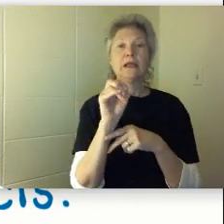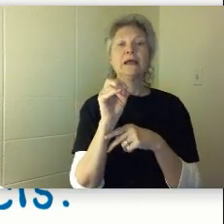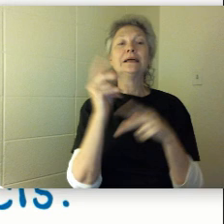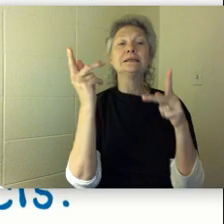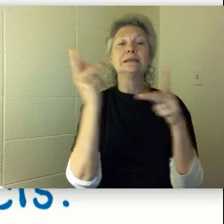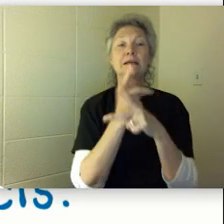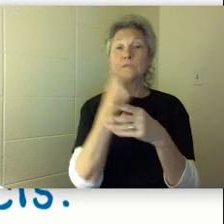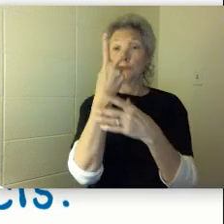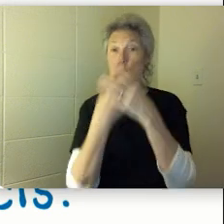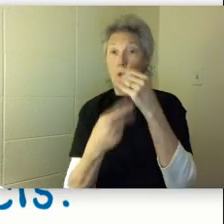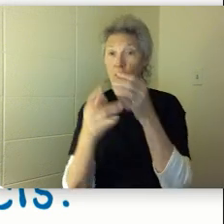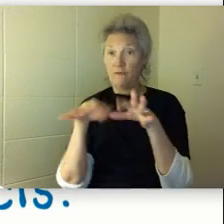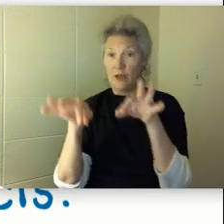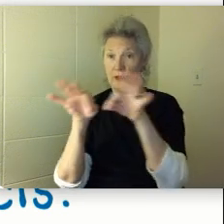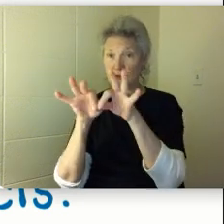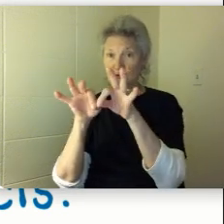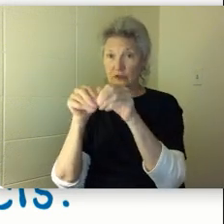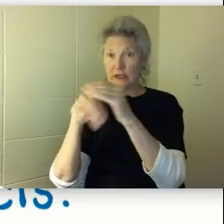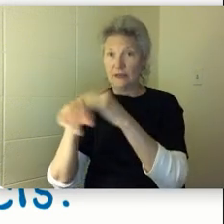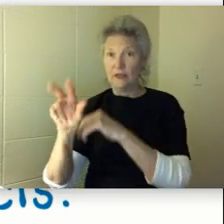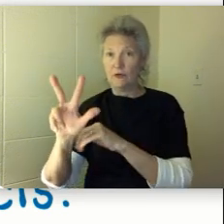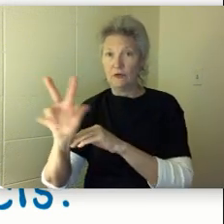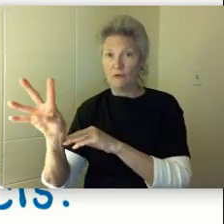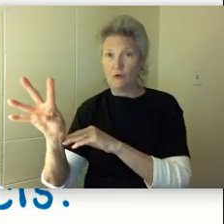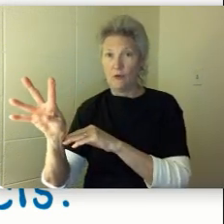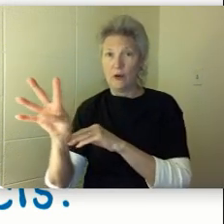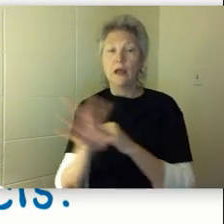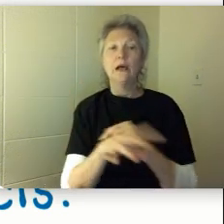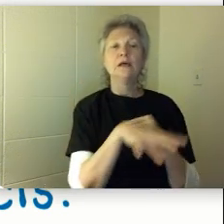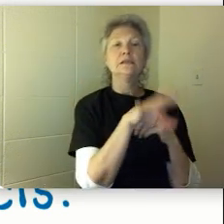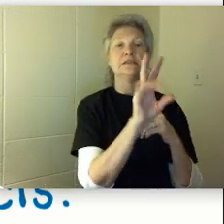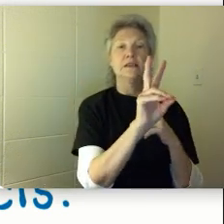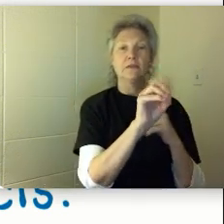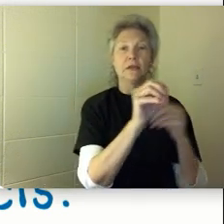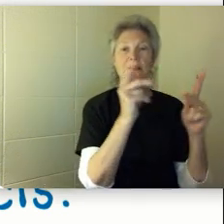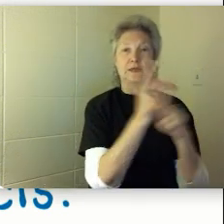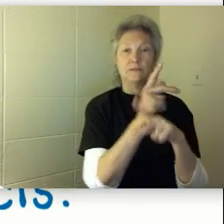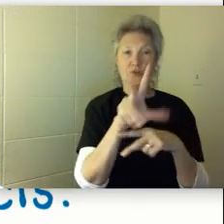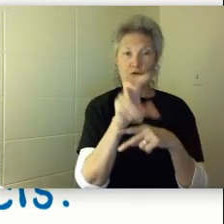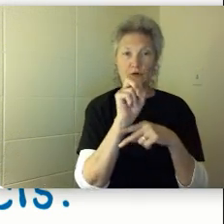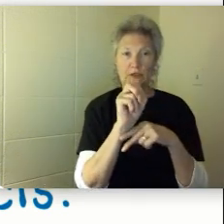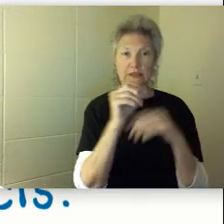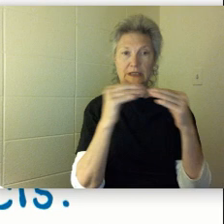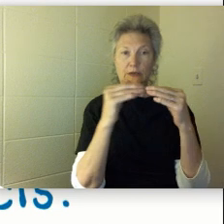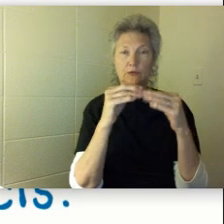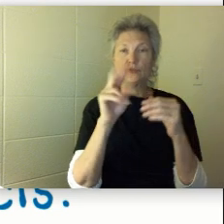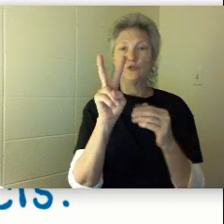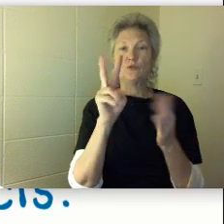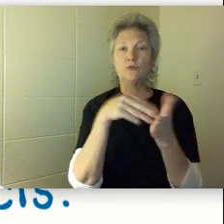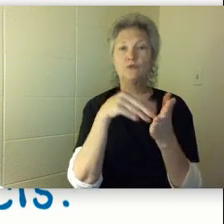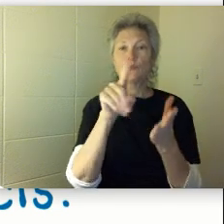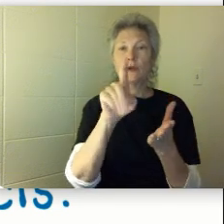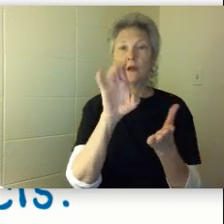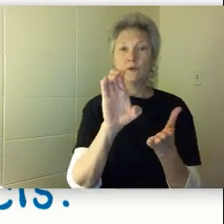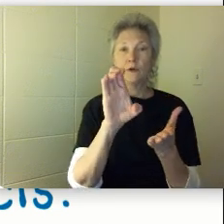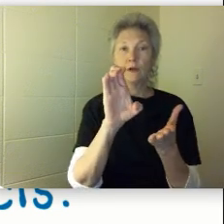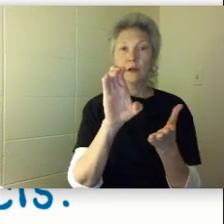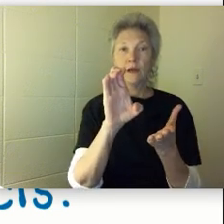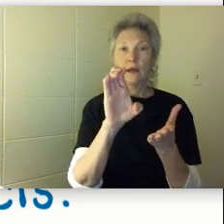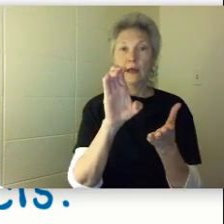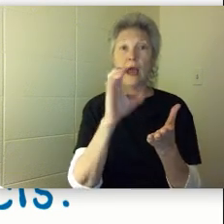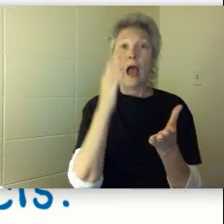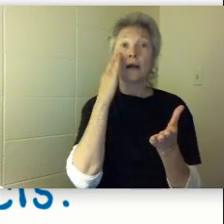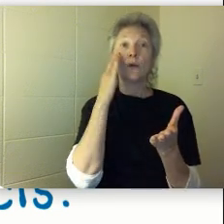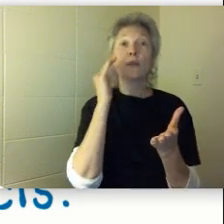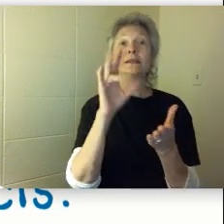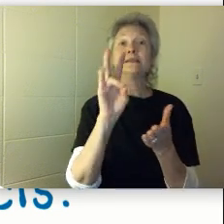in 34. So we'll multiply 70 times 30 to get 2,100. I